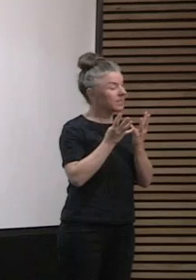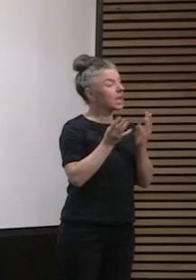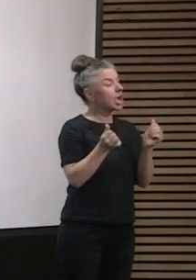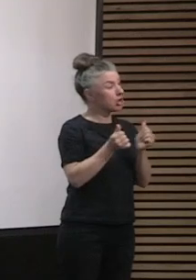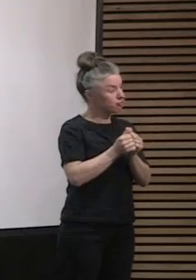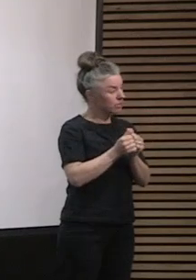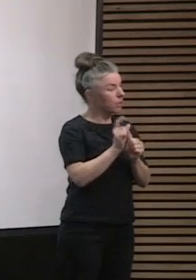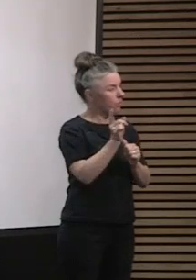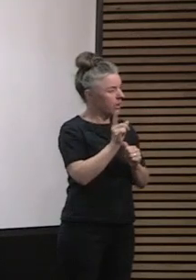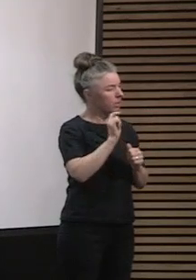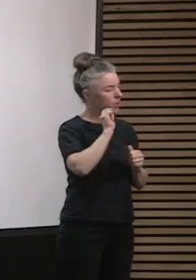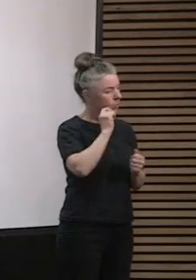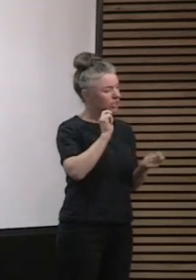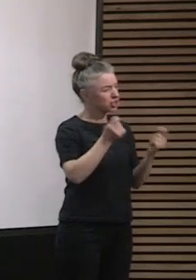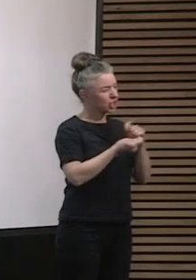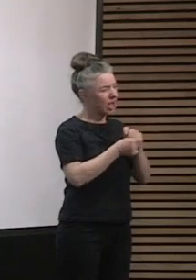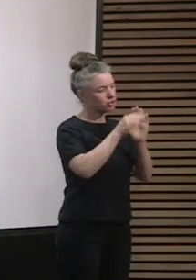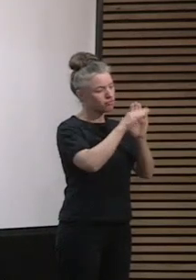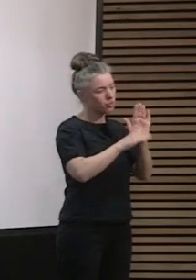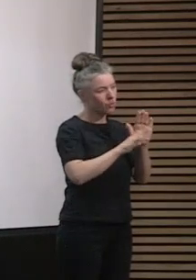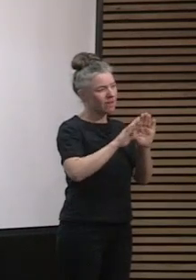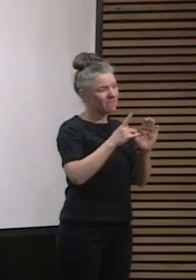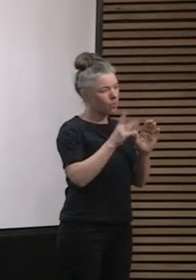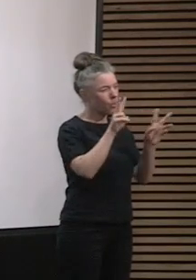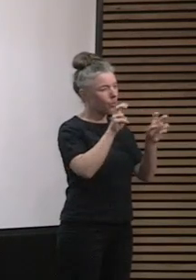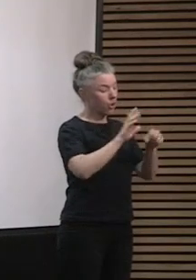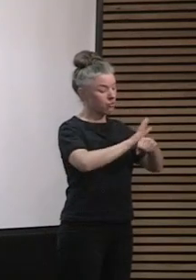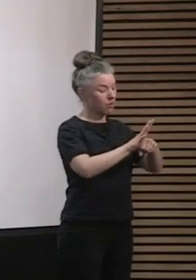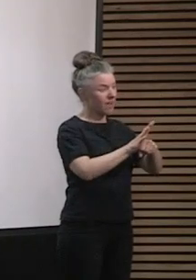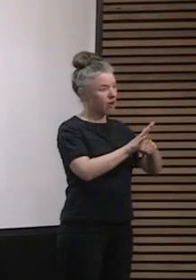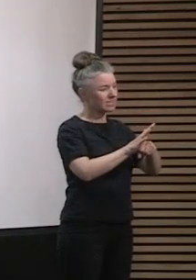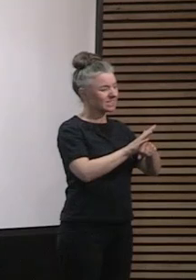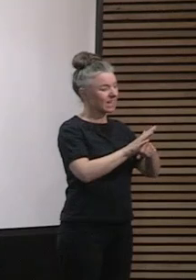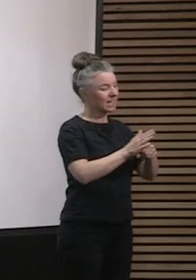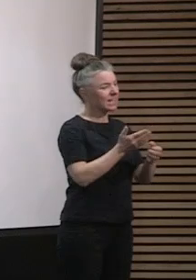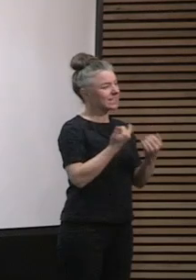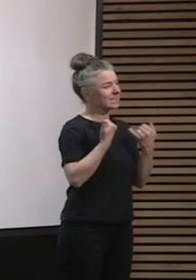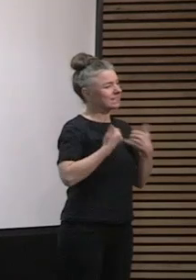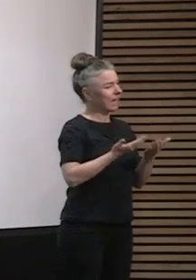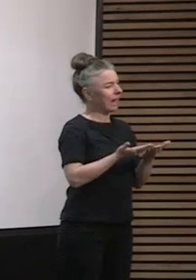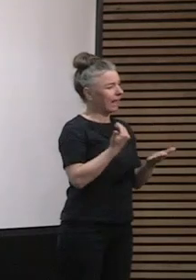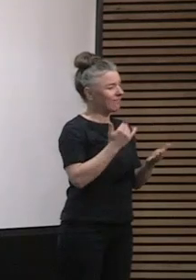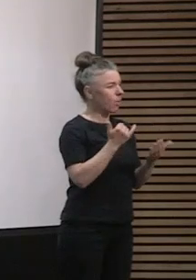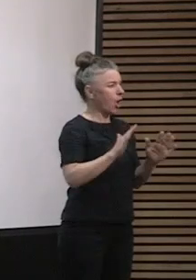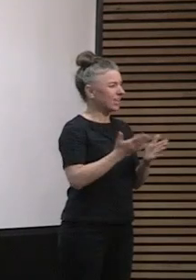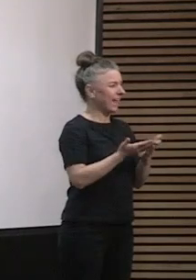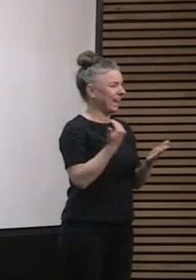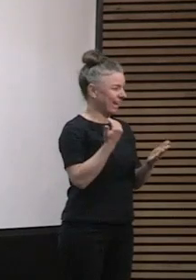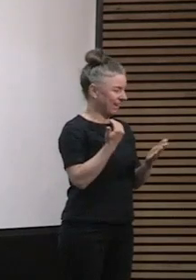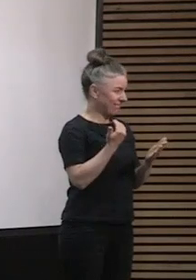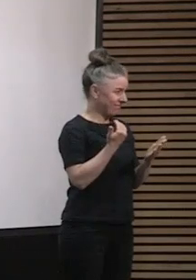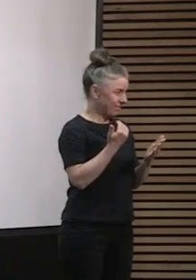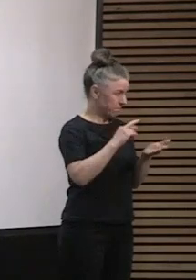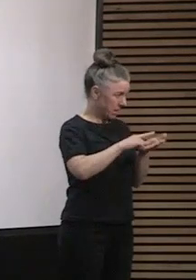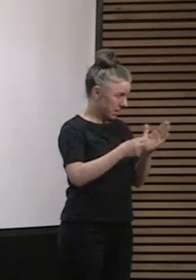we will make changes to the criteria for the COVID leave scheme to improve access to it. We want to make sure